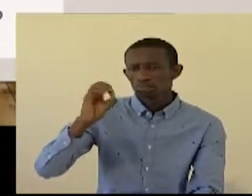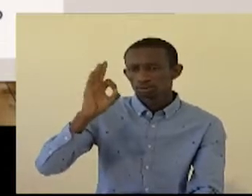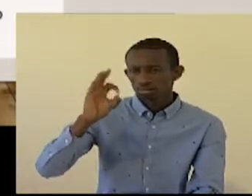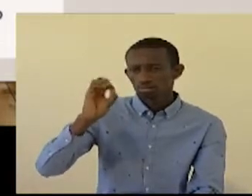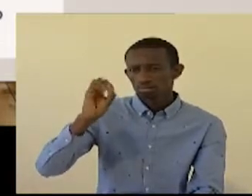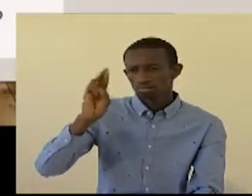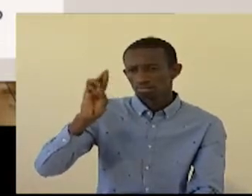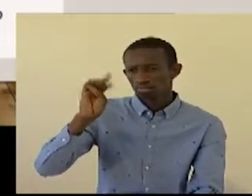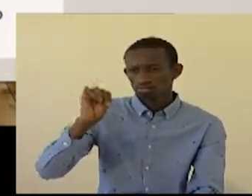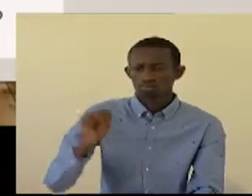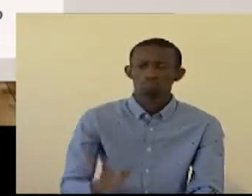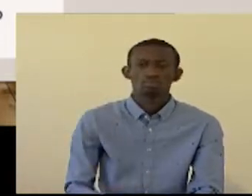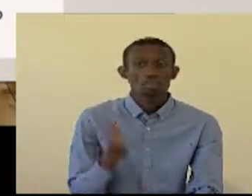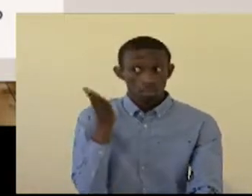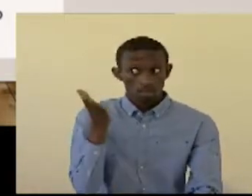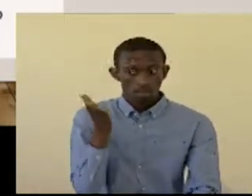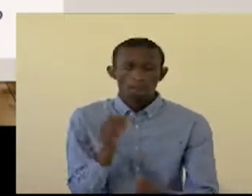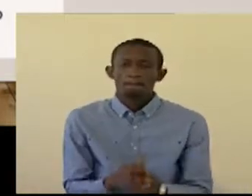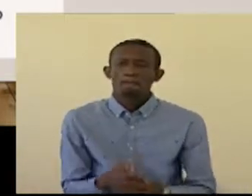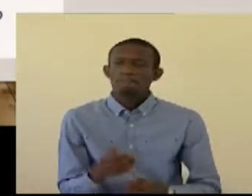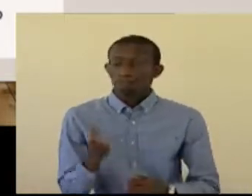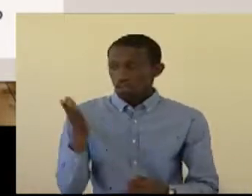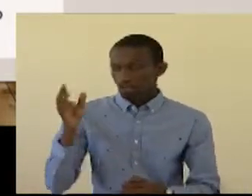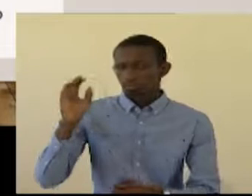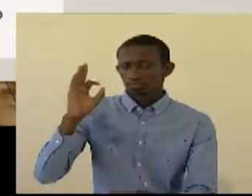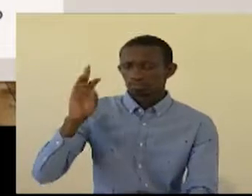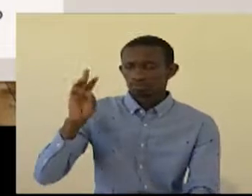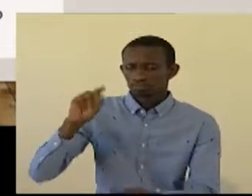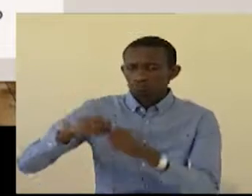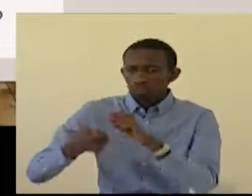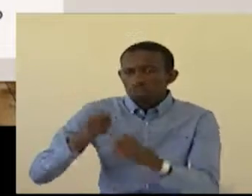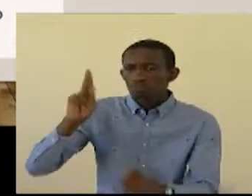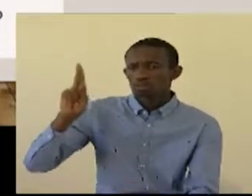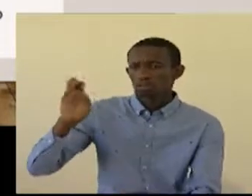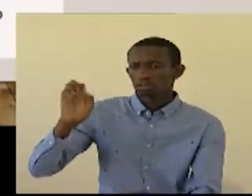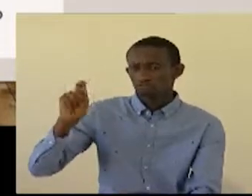You have a methyl ketone here. This R can be any